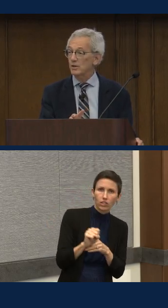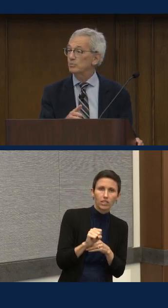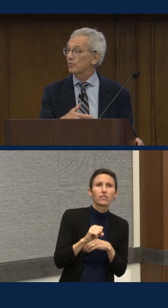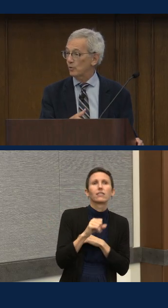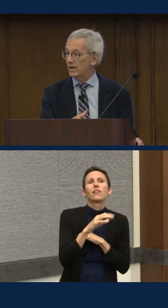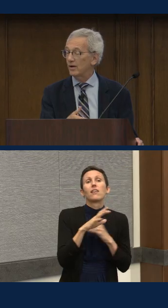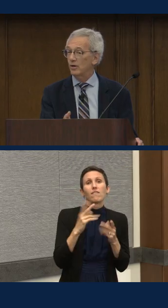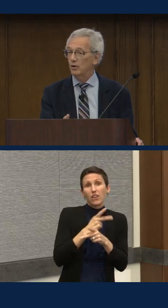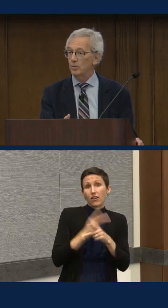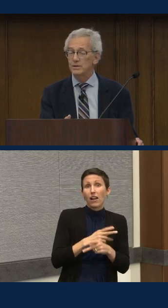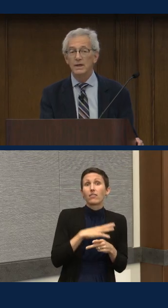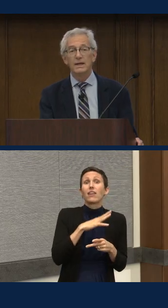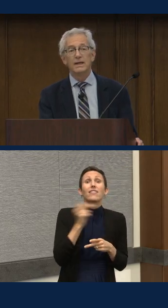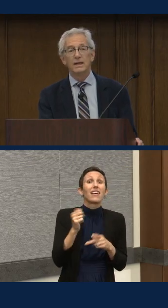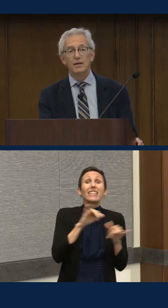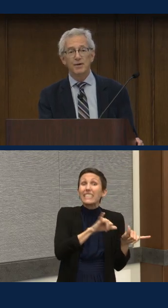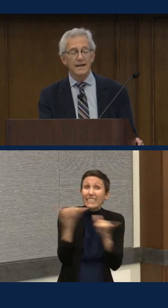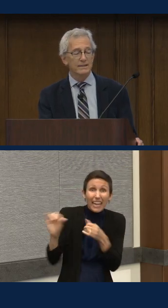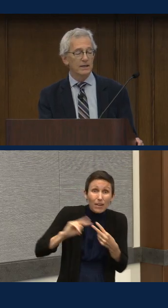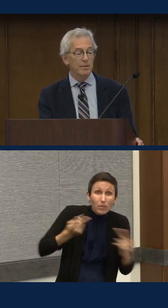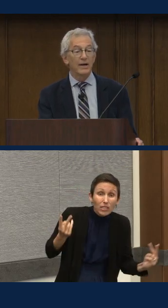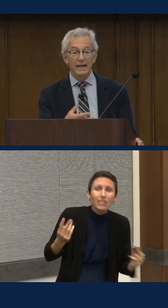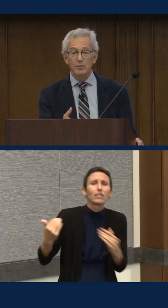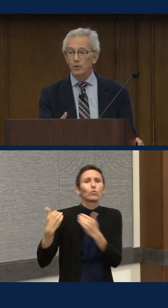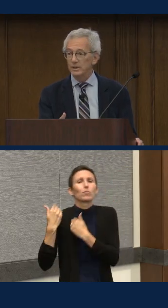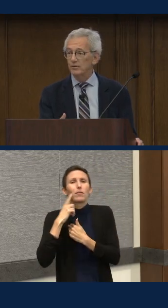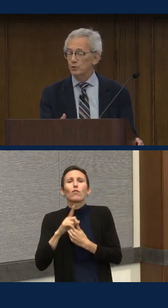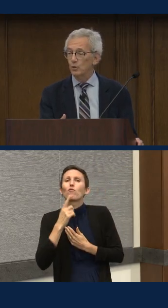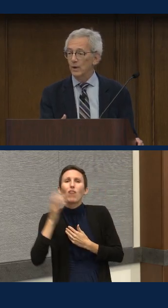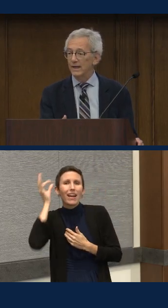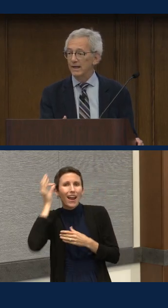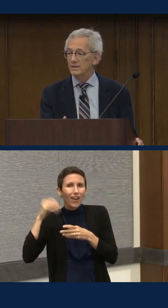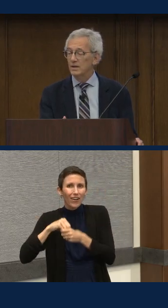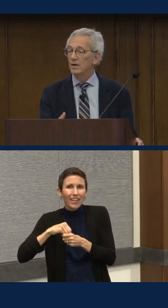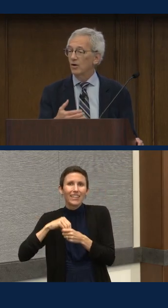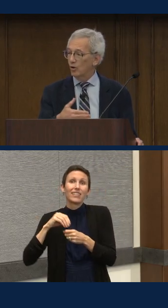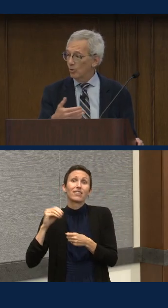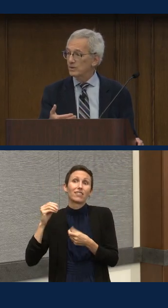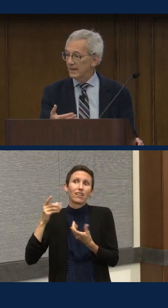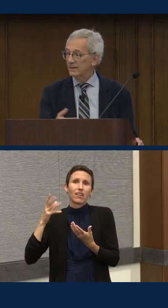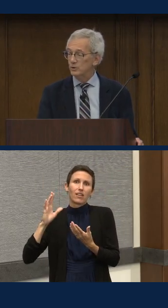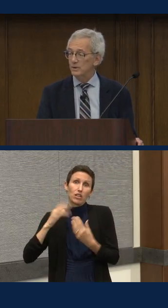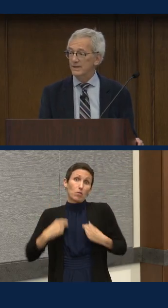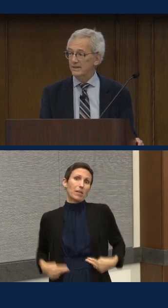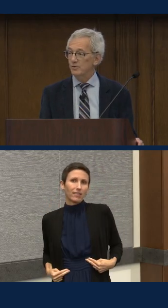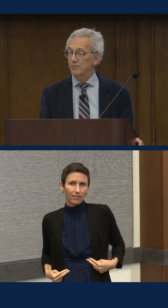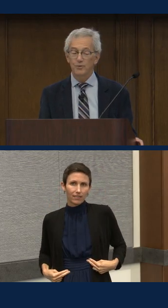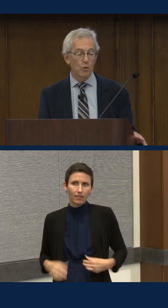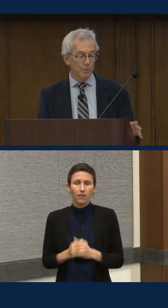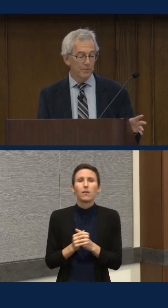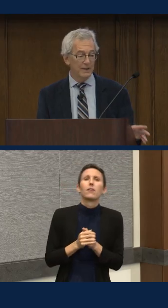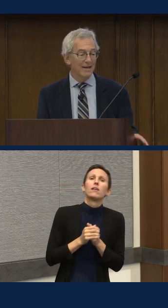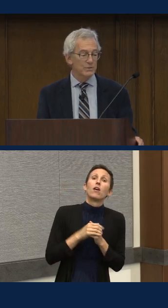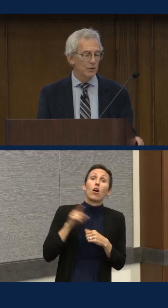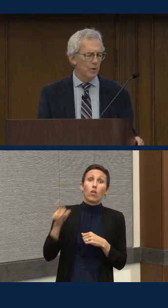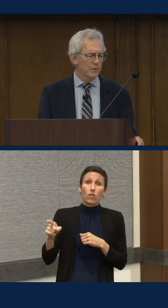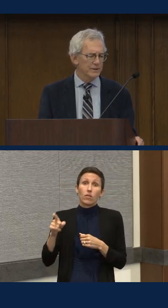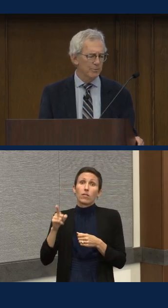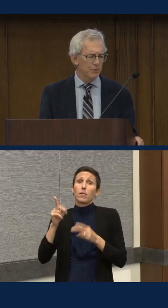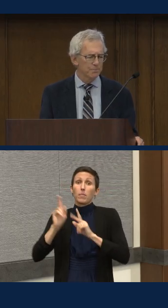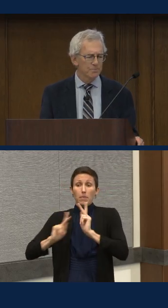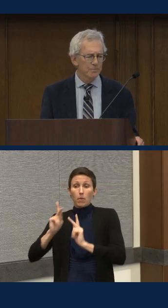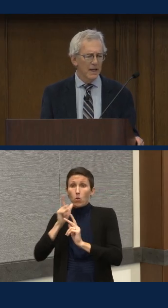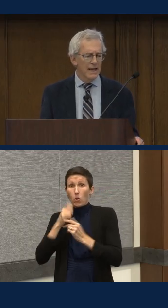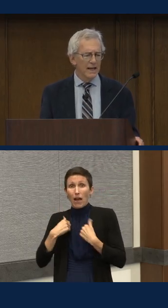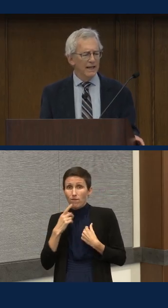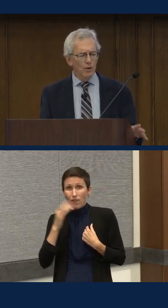is responsible for red hair in humans. In fact, about 80% of true redheads are homozygous recessive for the MC1